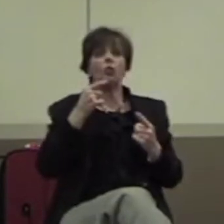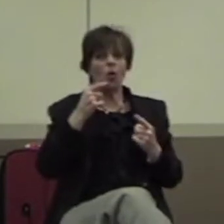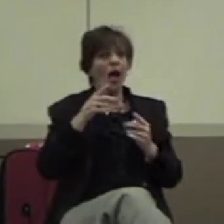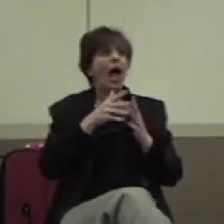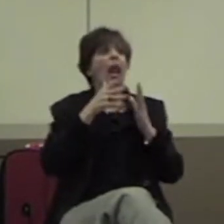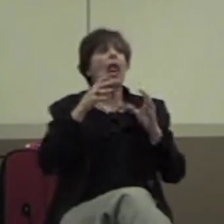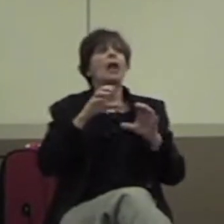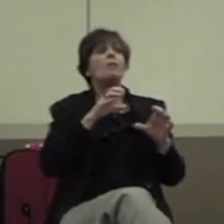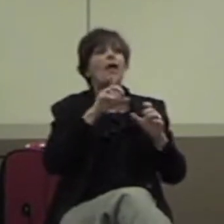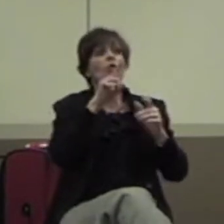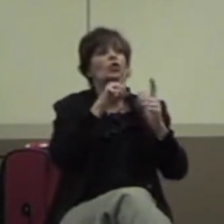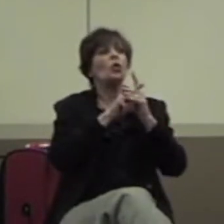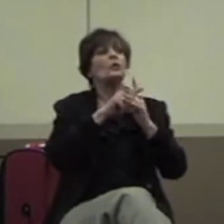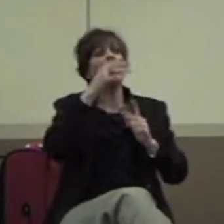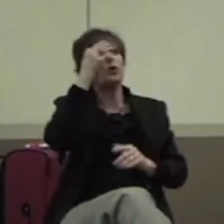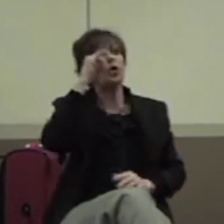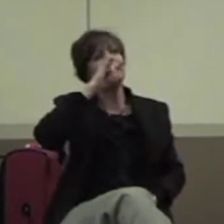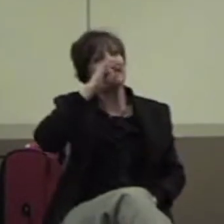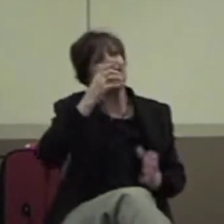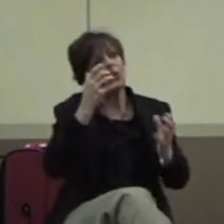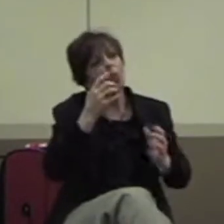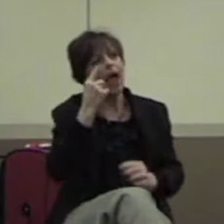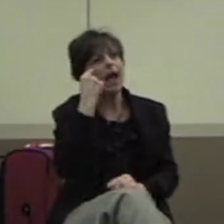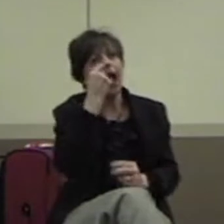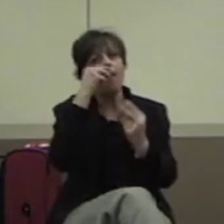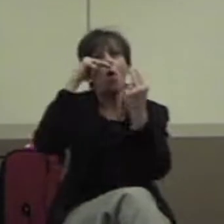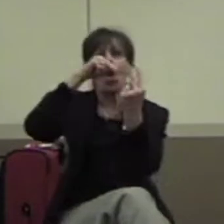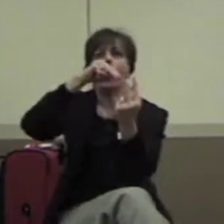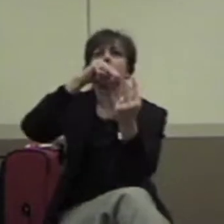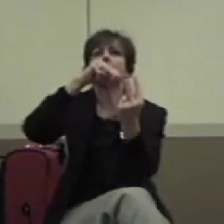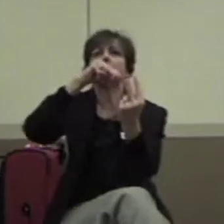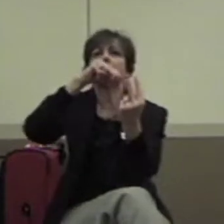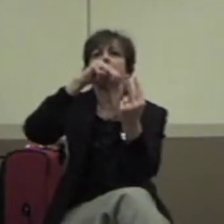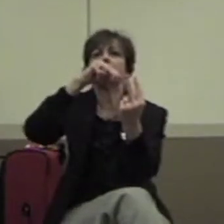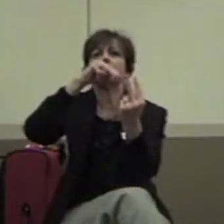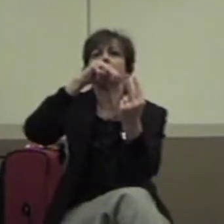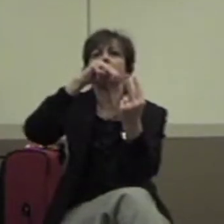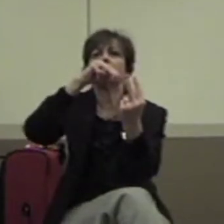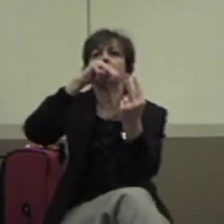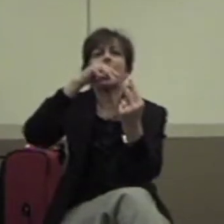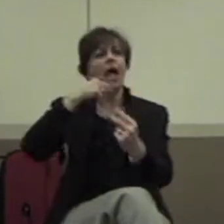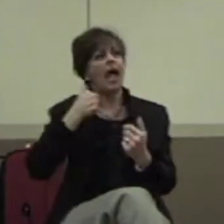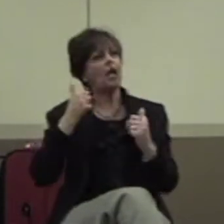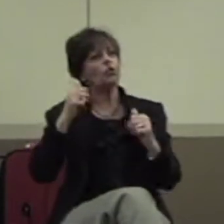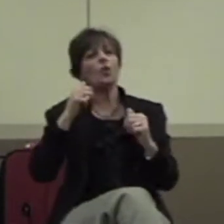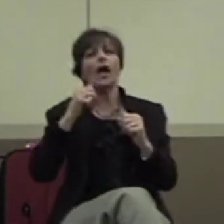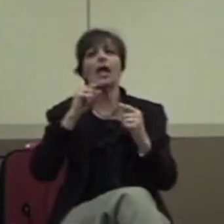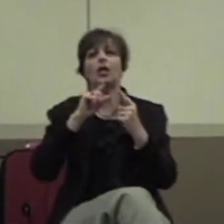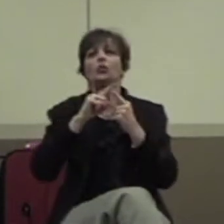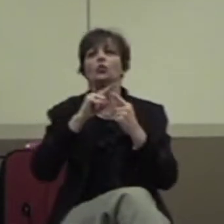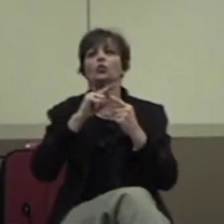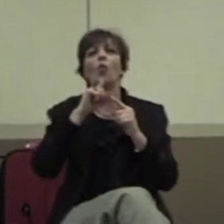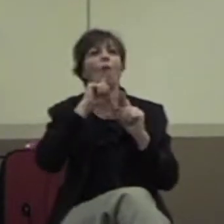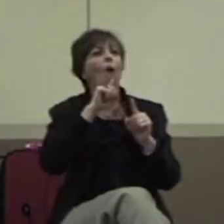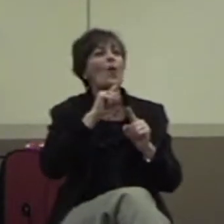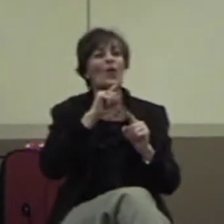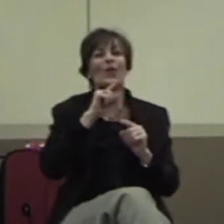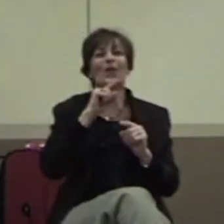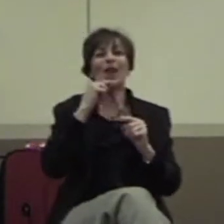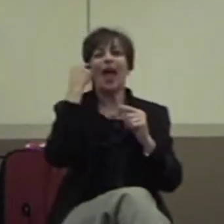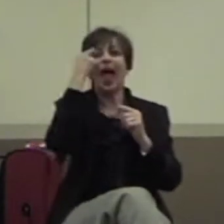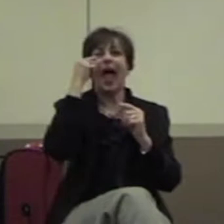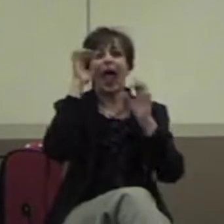lot of behavior shows up just because kids want eyeballs on them. I tried to order you guys